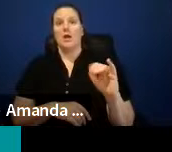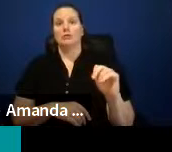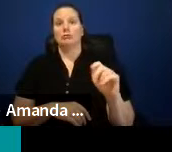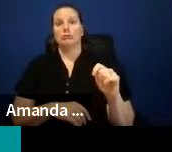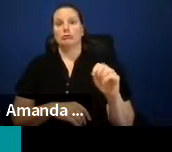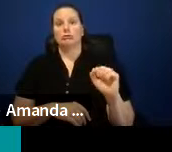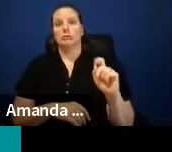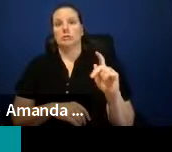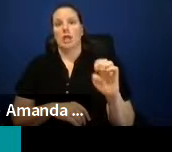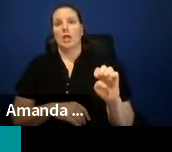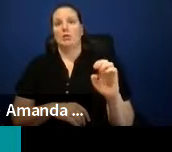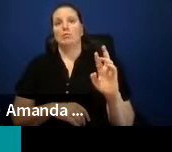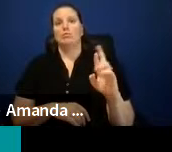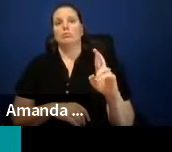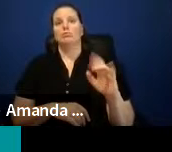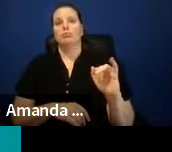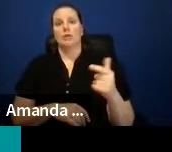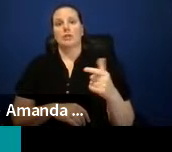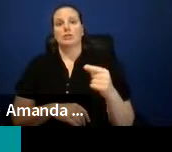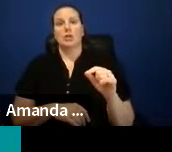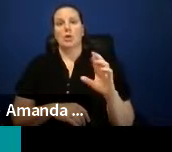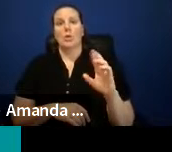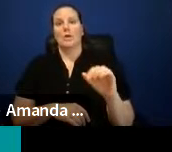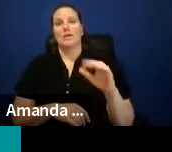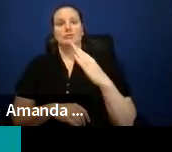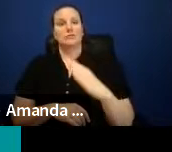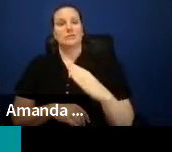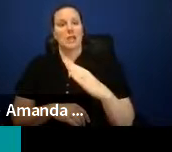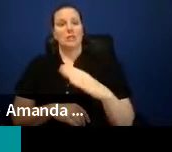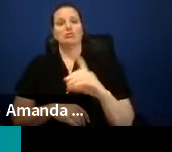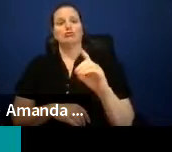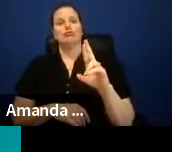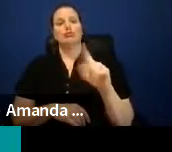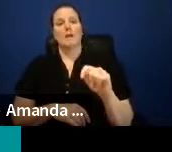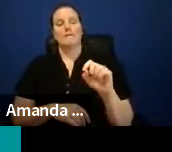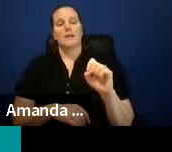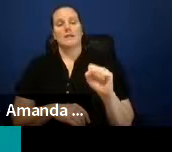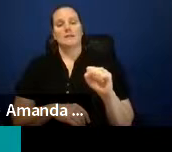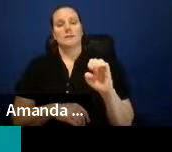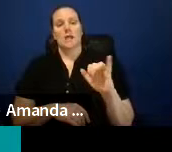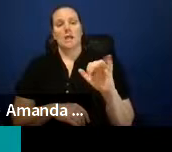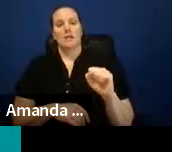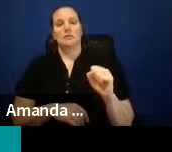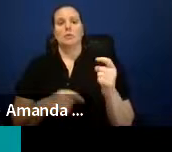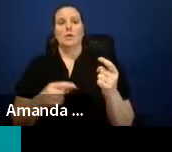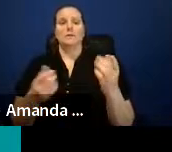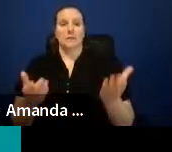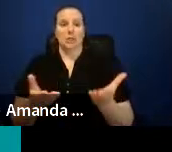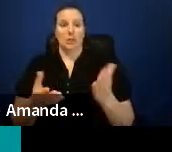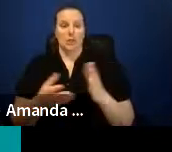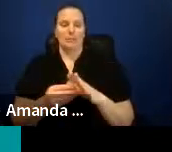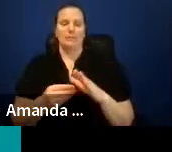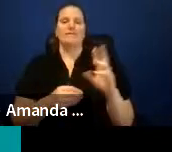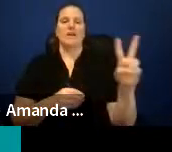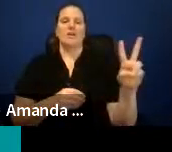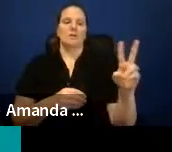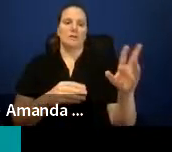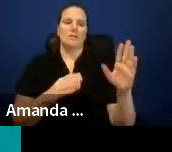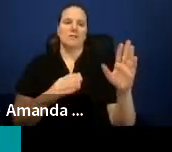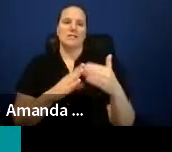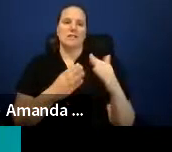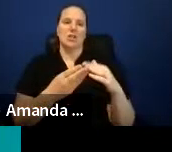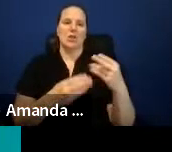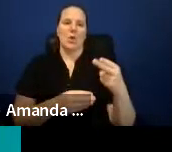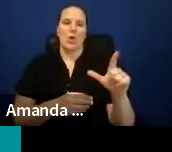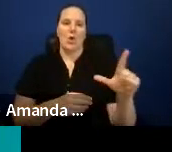draft SEIS. The hard copies, one is here, one is at Vancouver City Hall. Thank you, Madam Mayor. One is